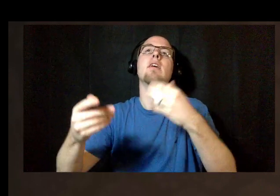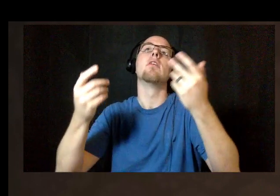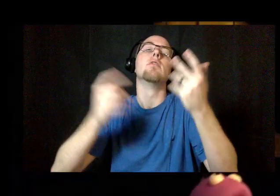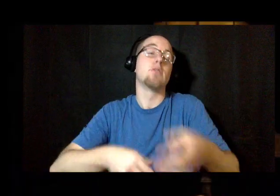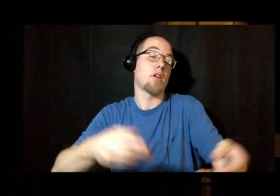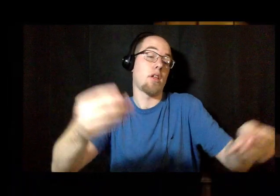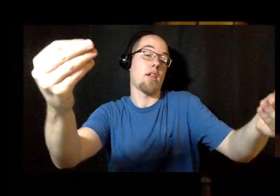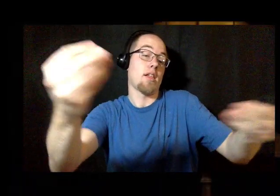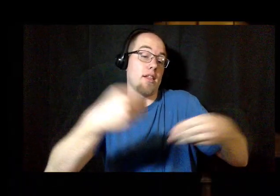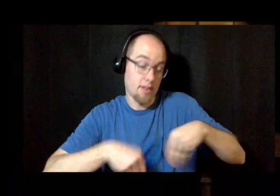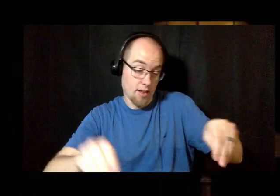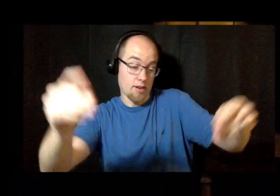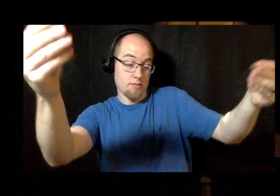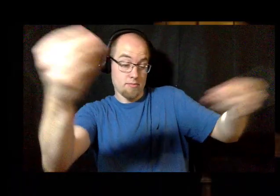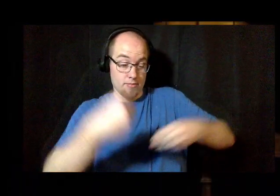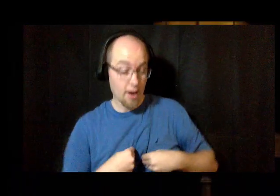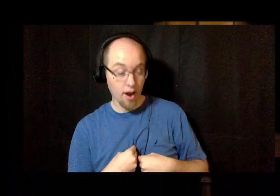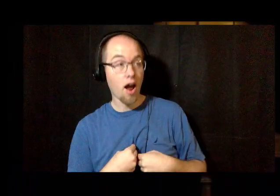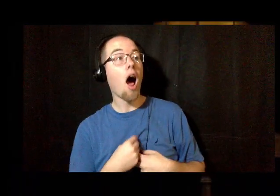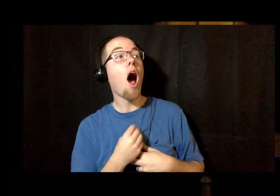guy.